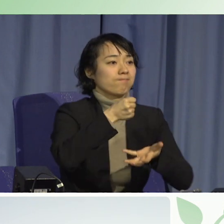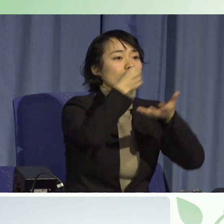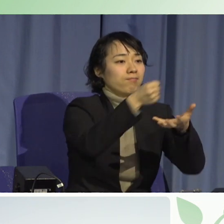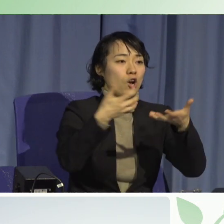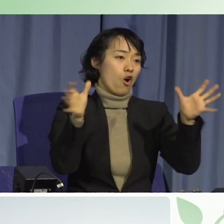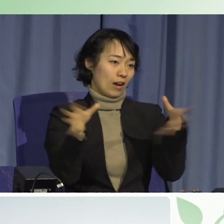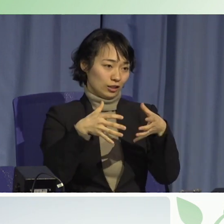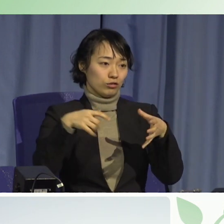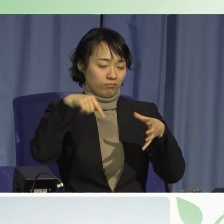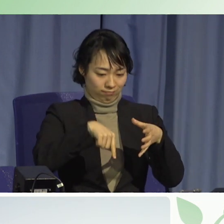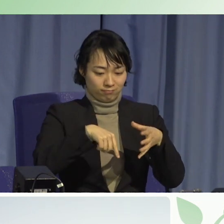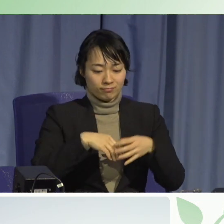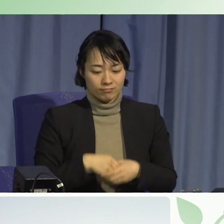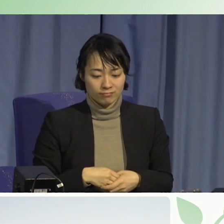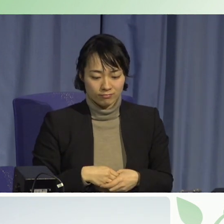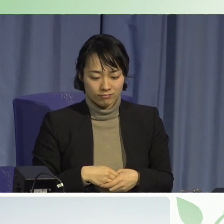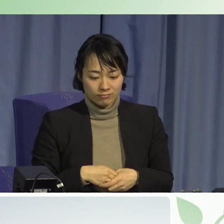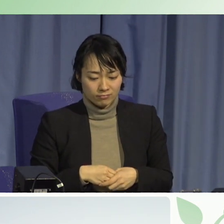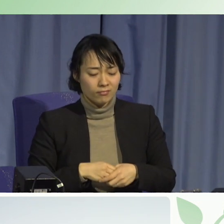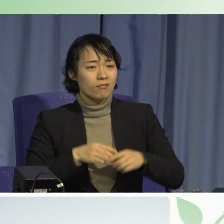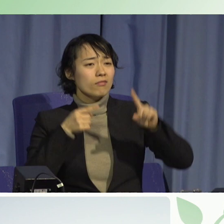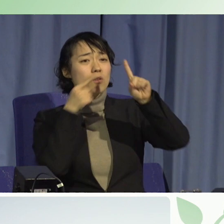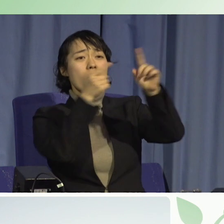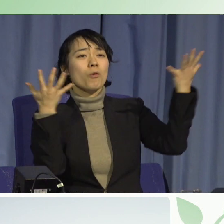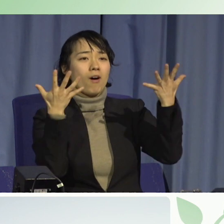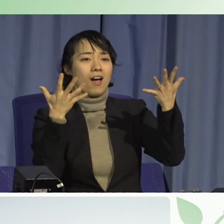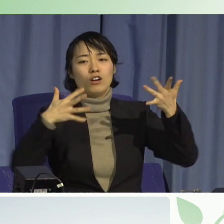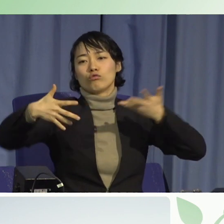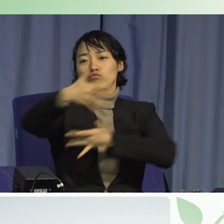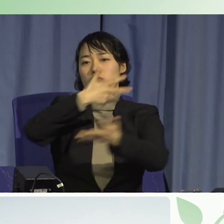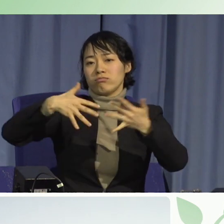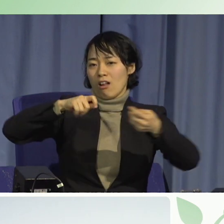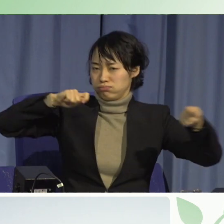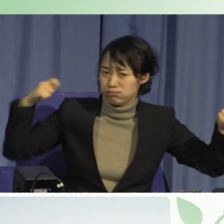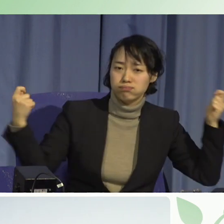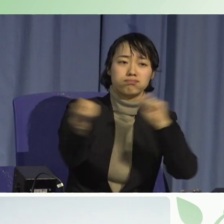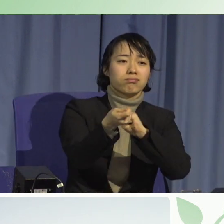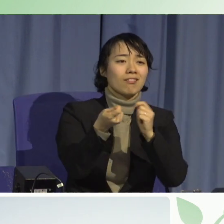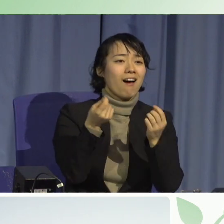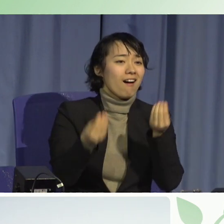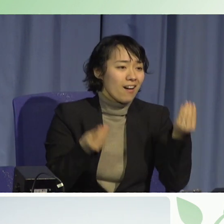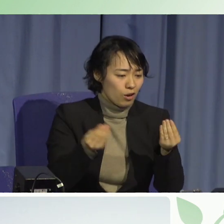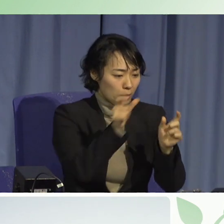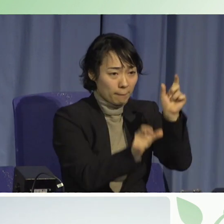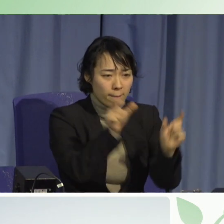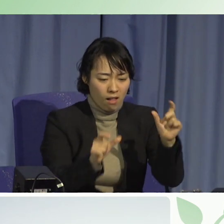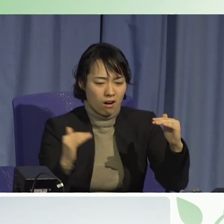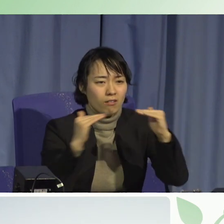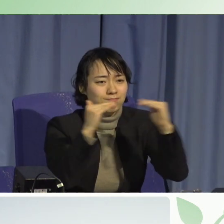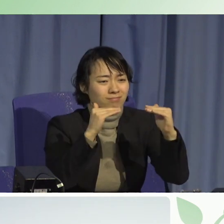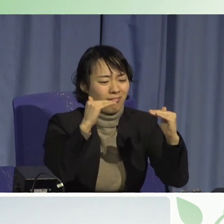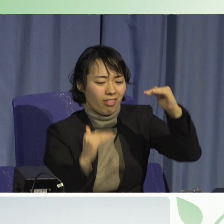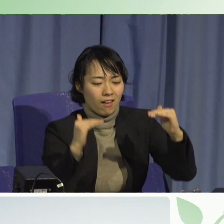which provide grants to the different projects. Our goal is to bring